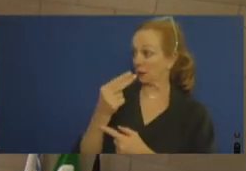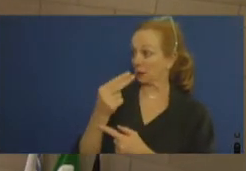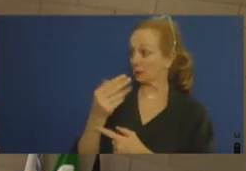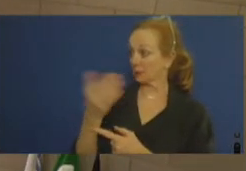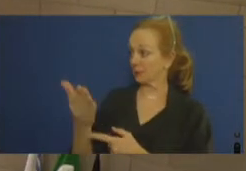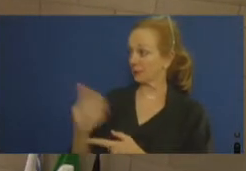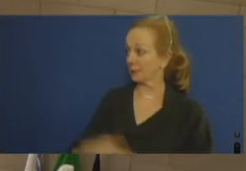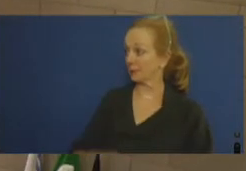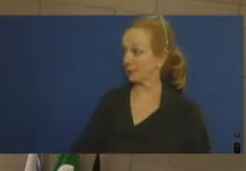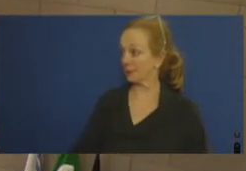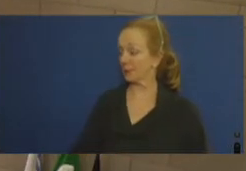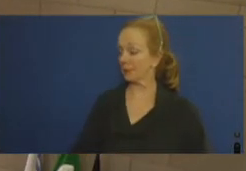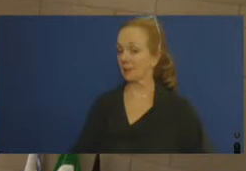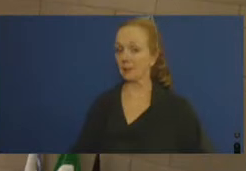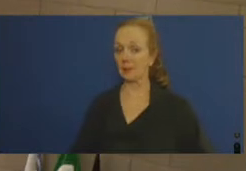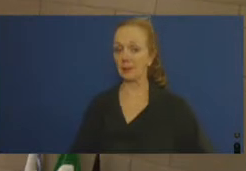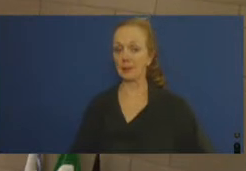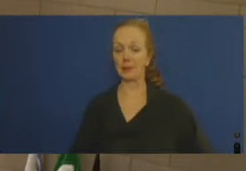Micah?